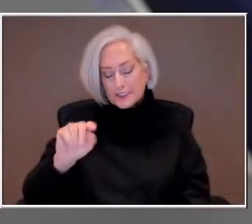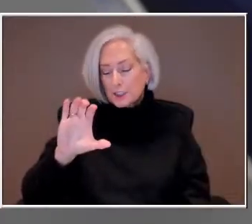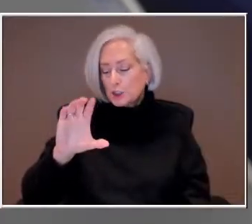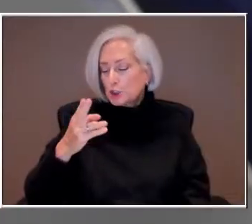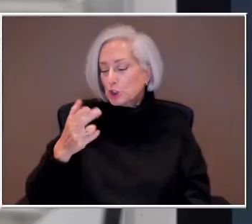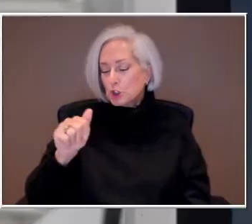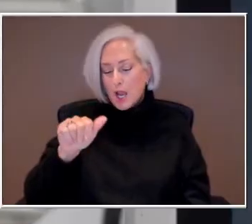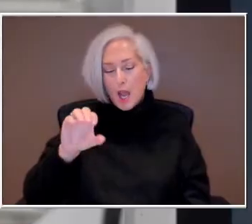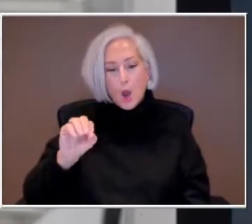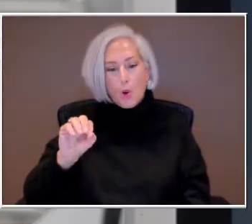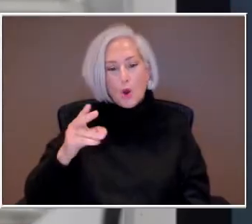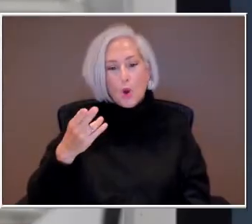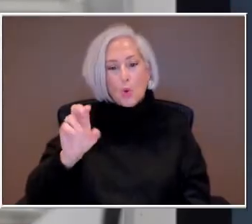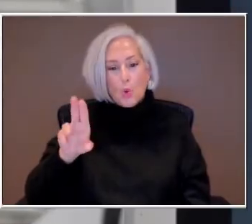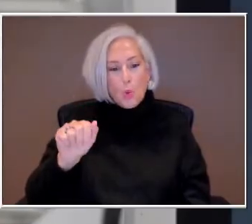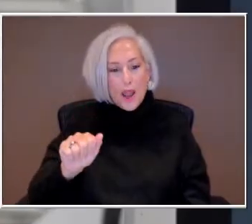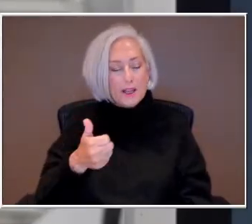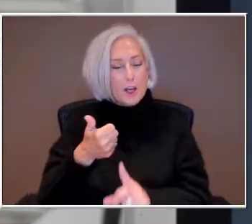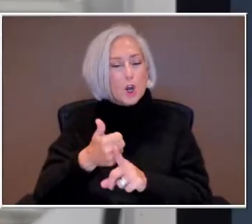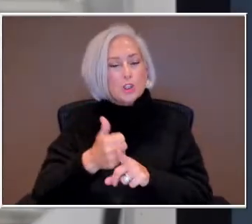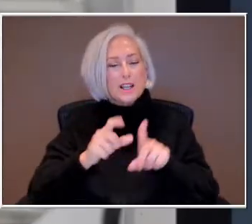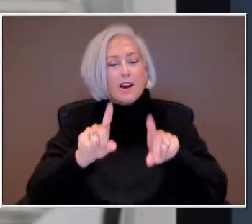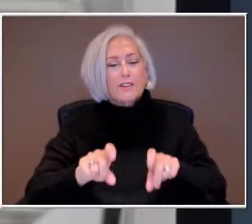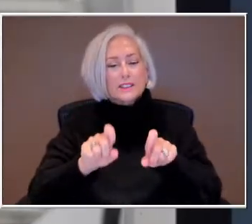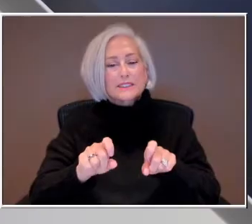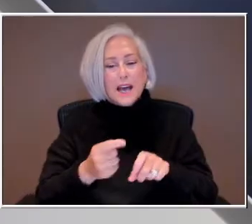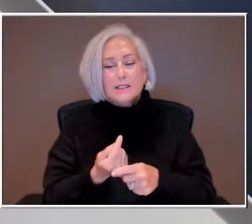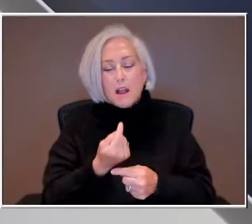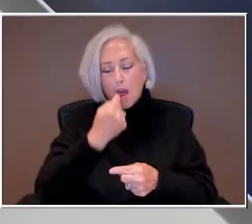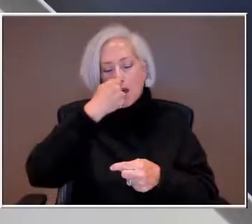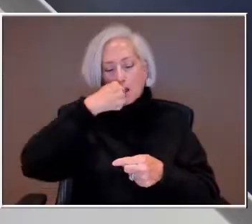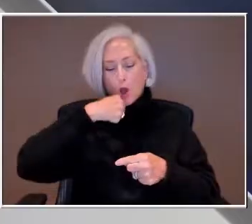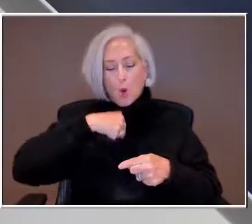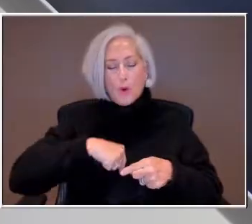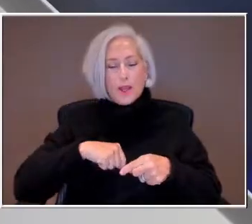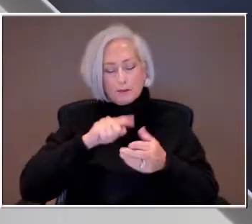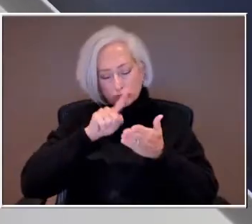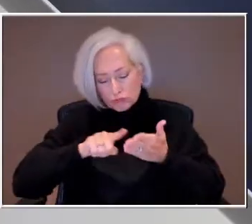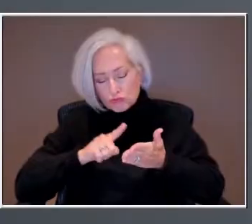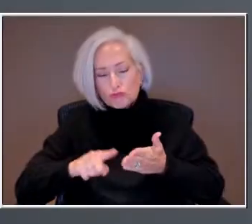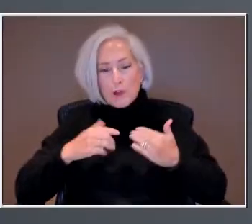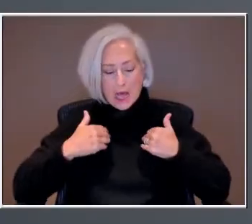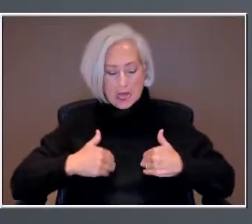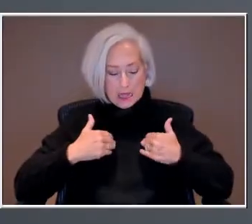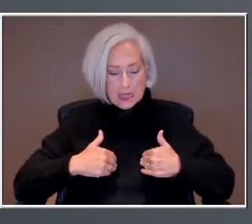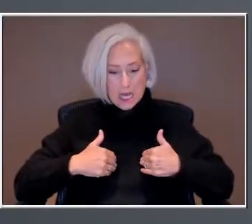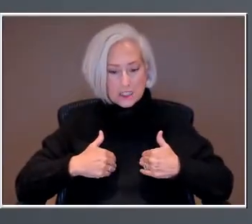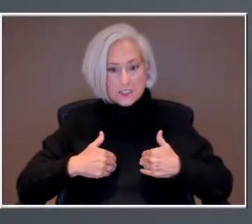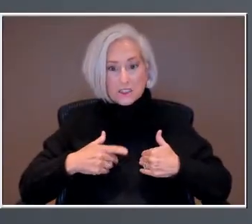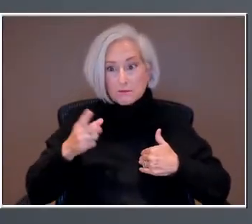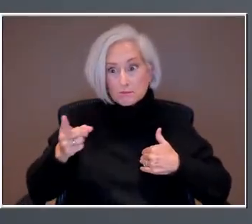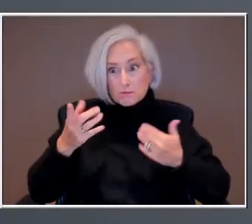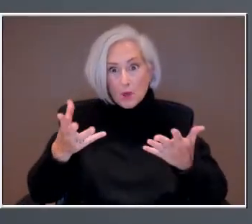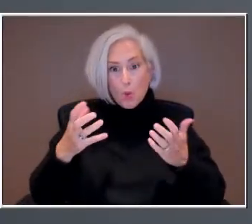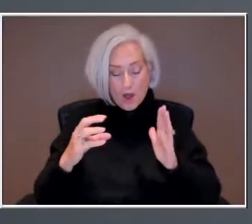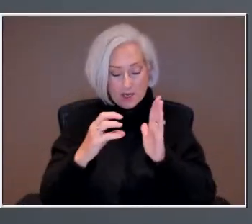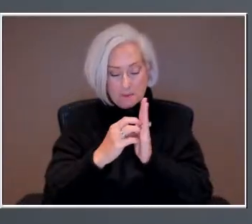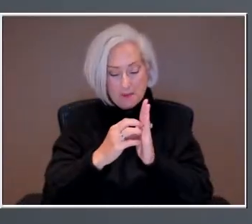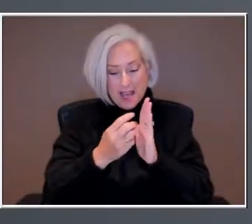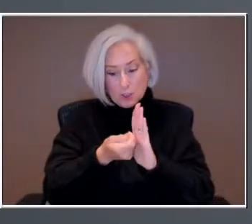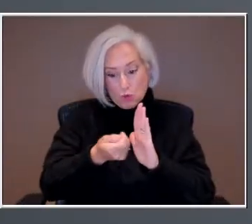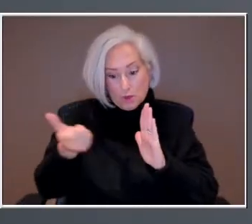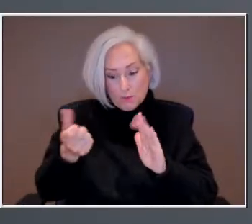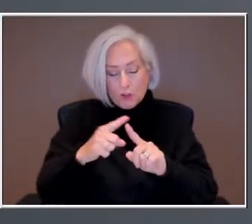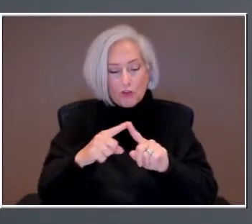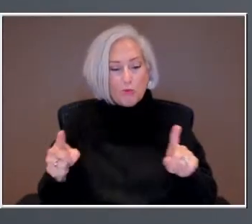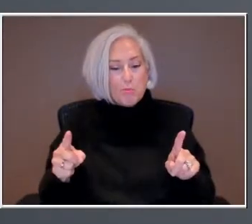and biopsy. Jenny just wanted the mass removed, but the news wasn't good. He looked at me and he said, unfortunately, that